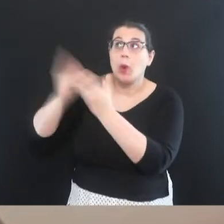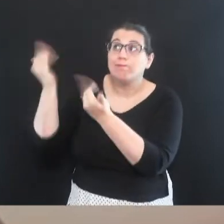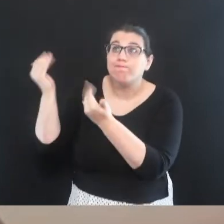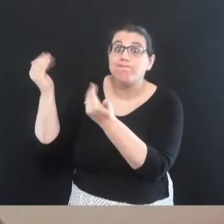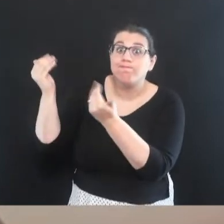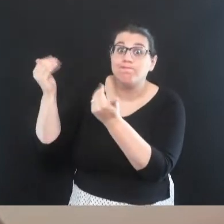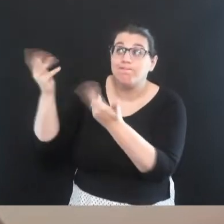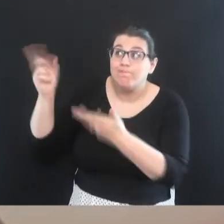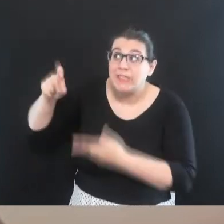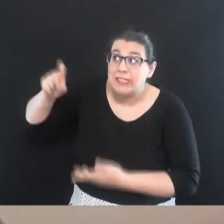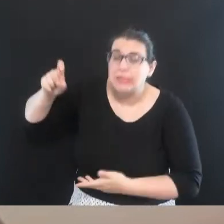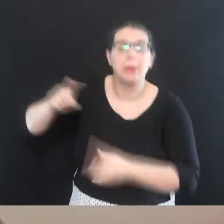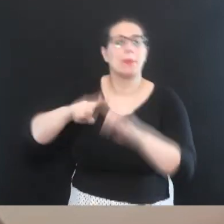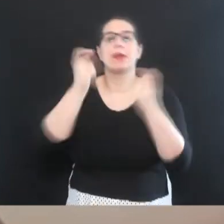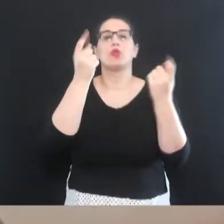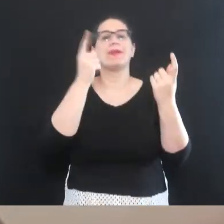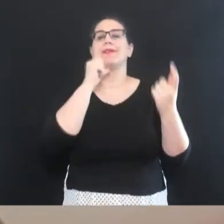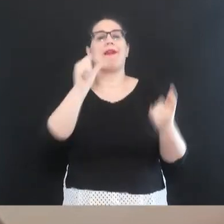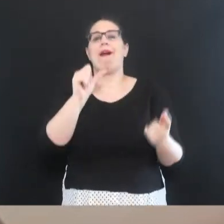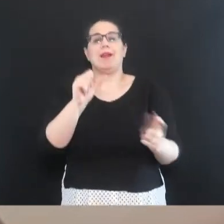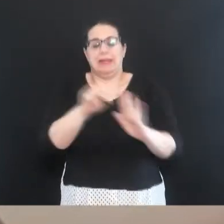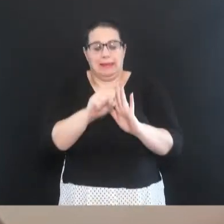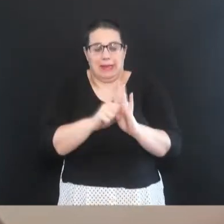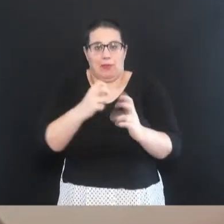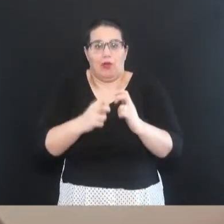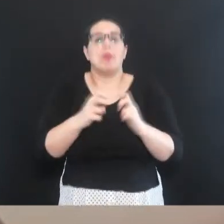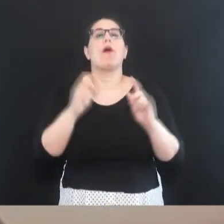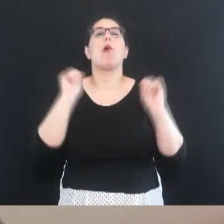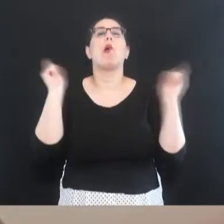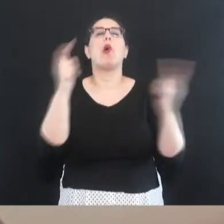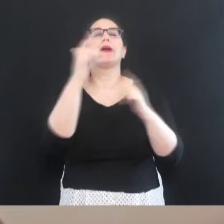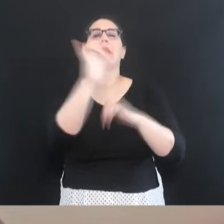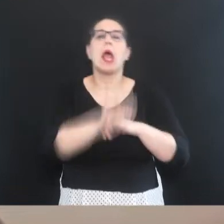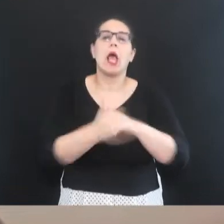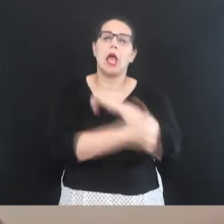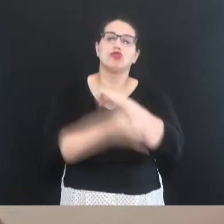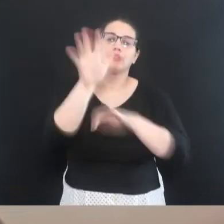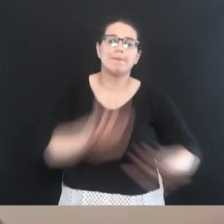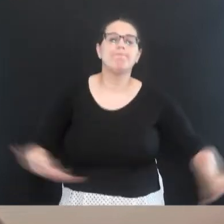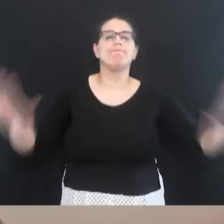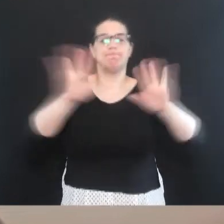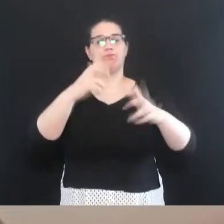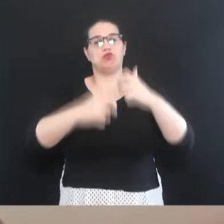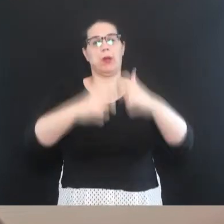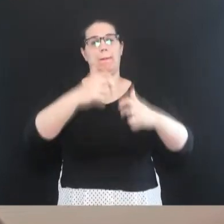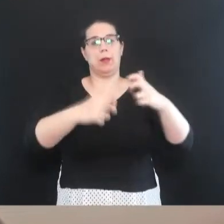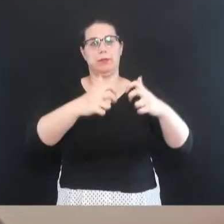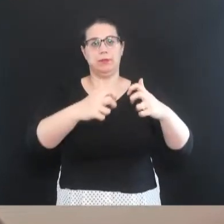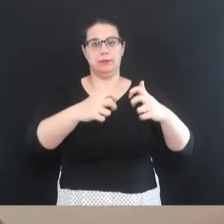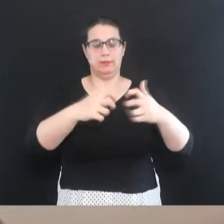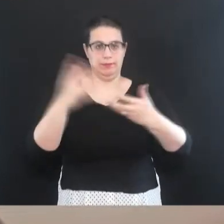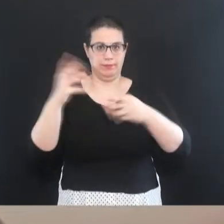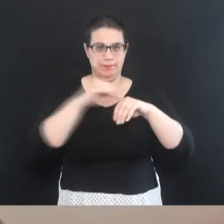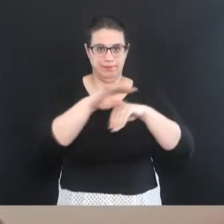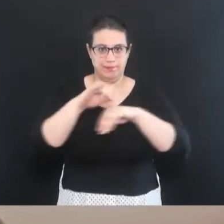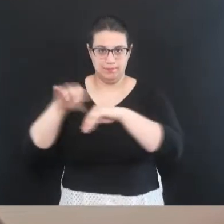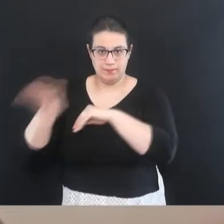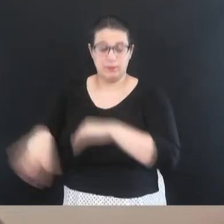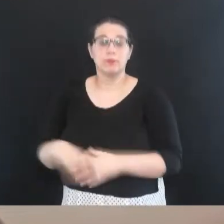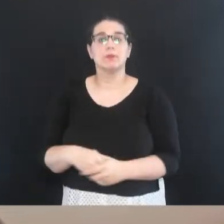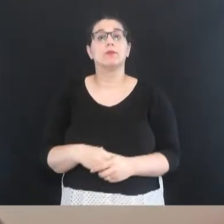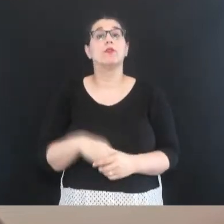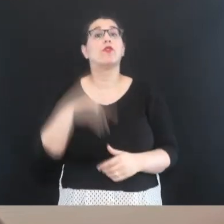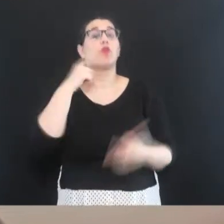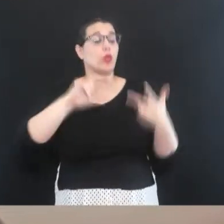it is a national supply chain issue related to booster doses and additional doses,